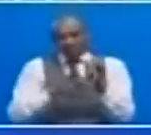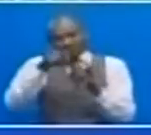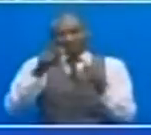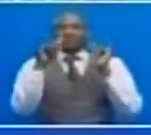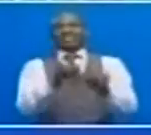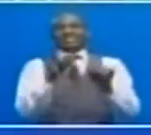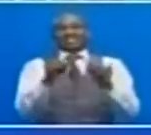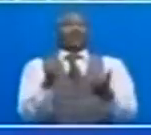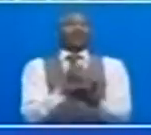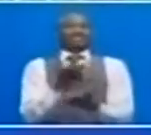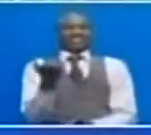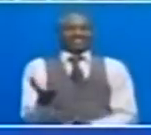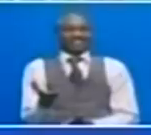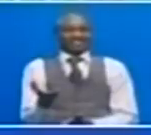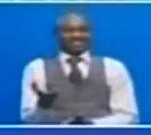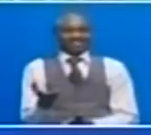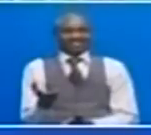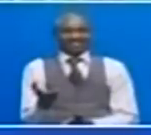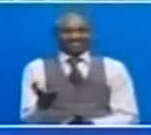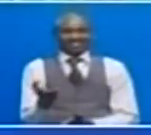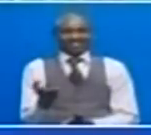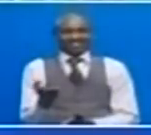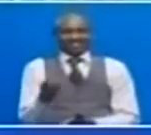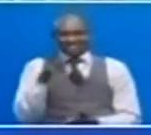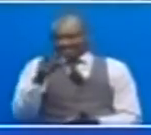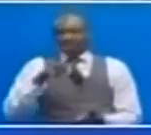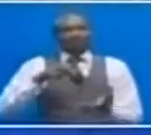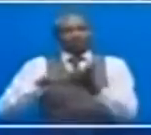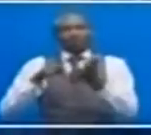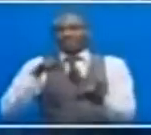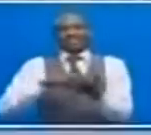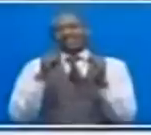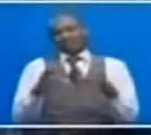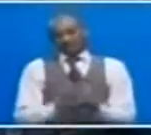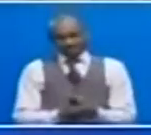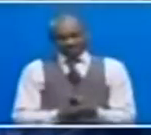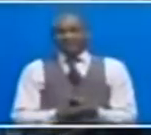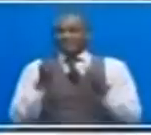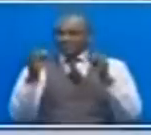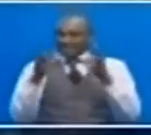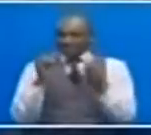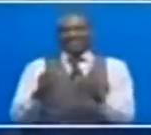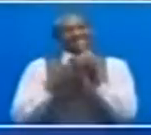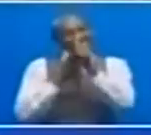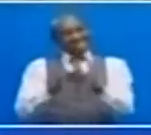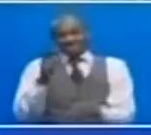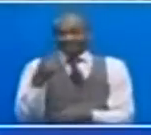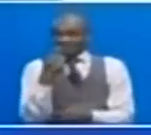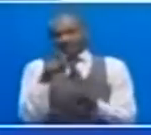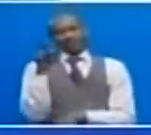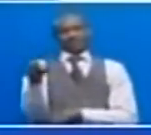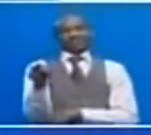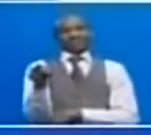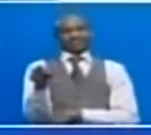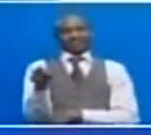to stay in office, it risks instability. Regional leaders have since been weighing in on that